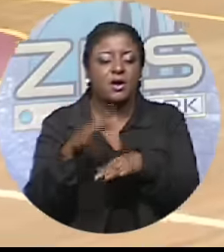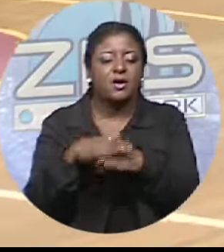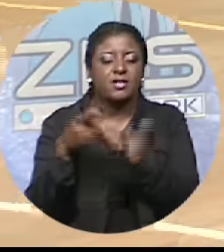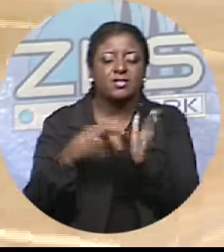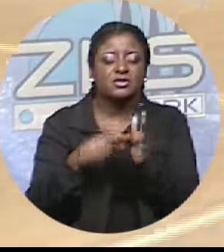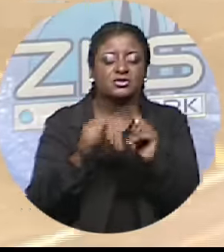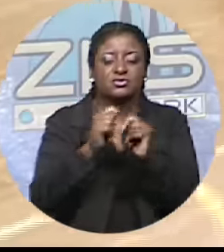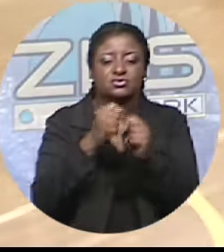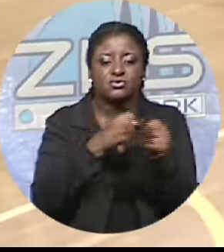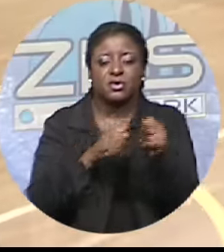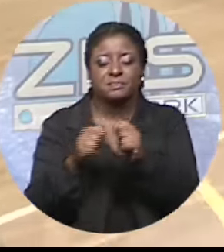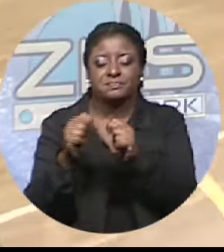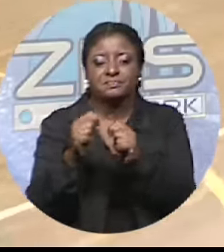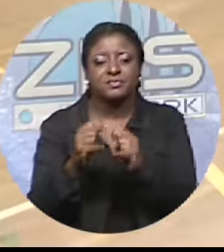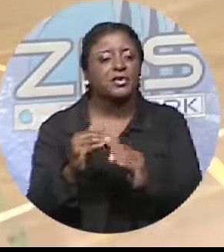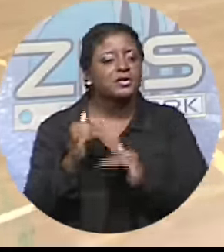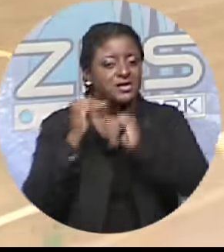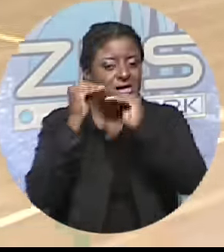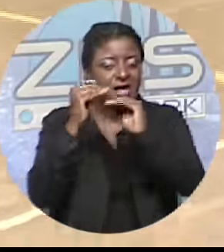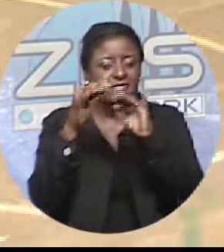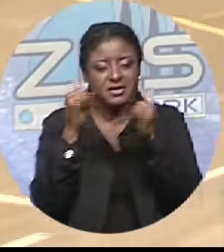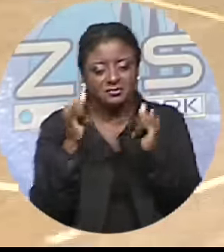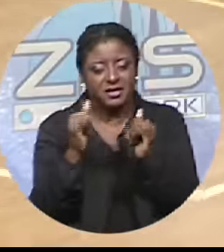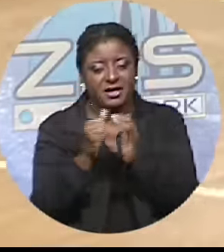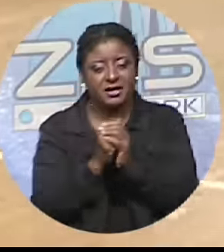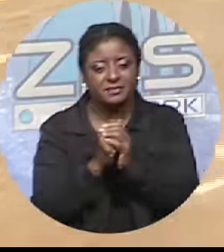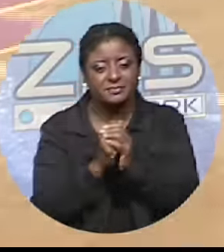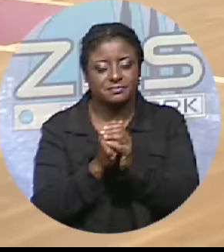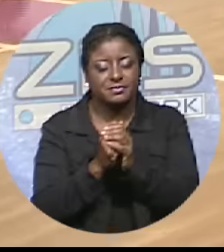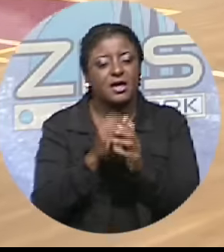the level of play. You had hundreds of